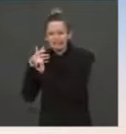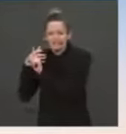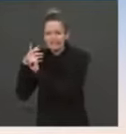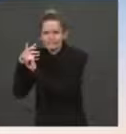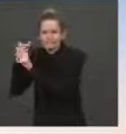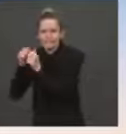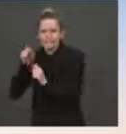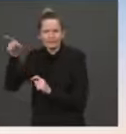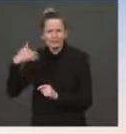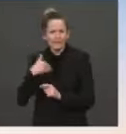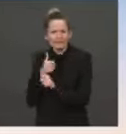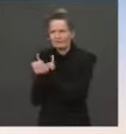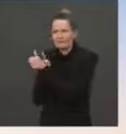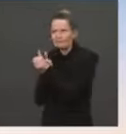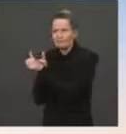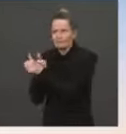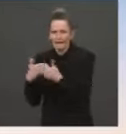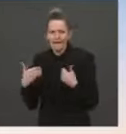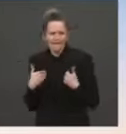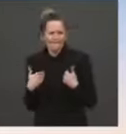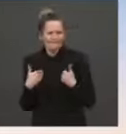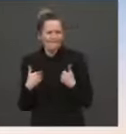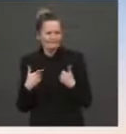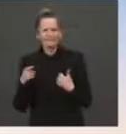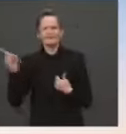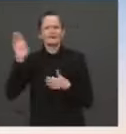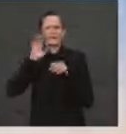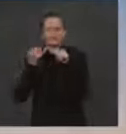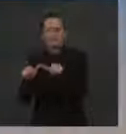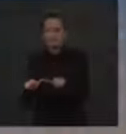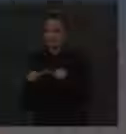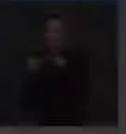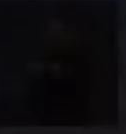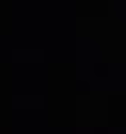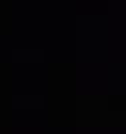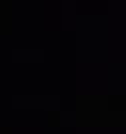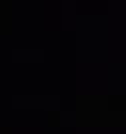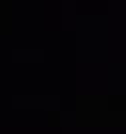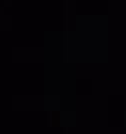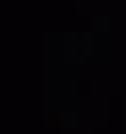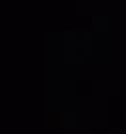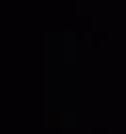continue to press to lower their costs and ensure they have more breathing room. Go ahead, Monica.